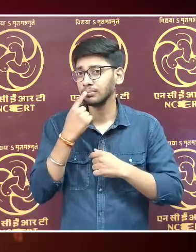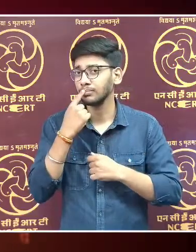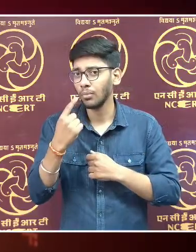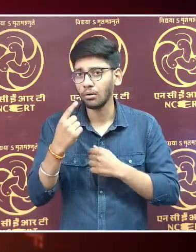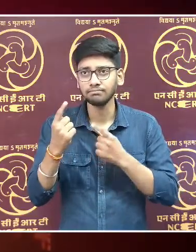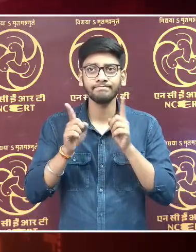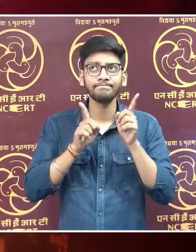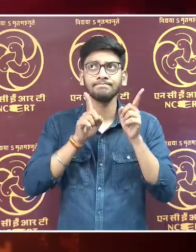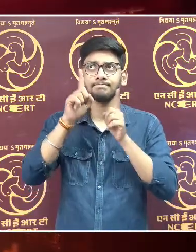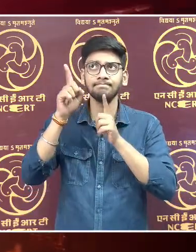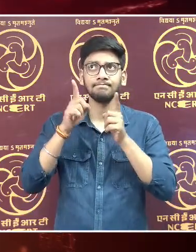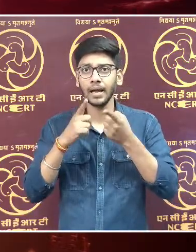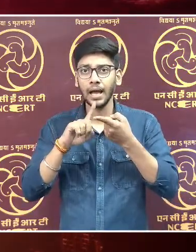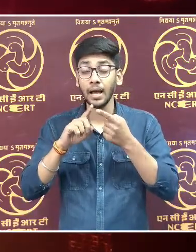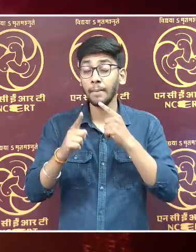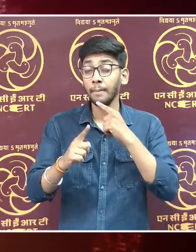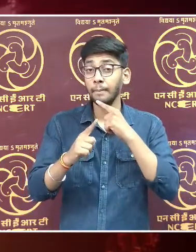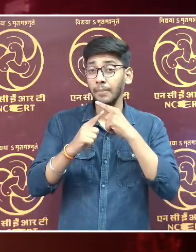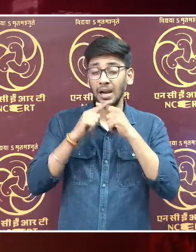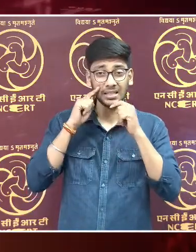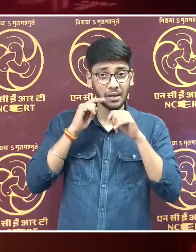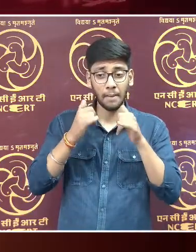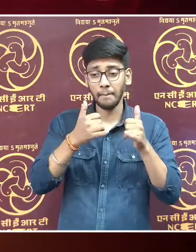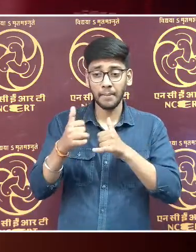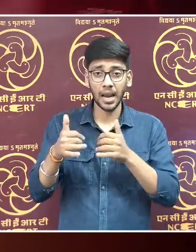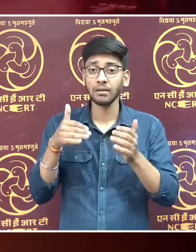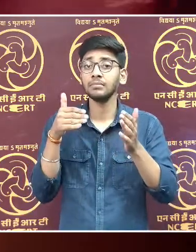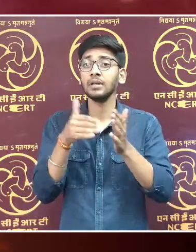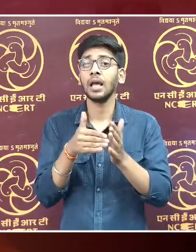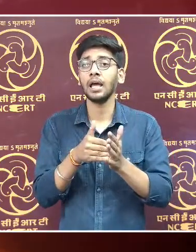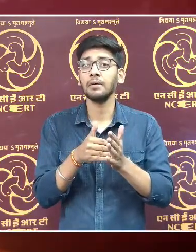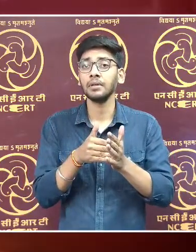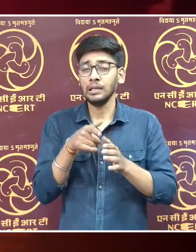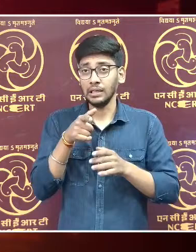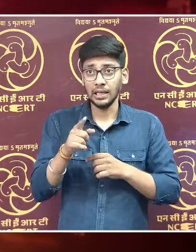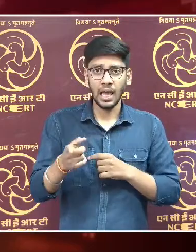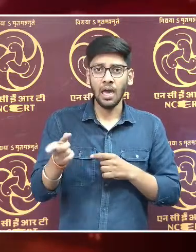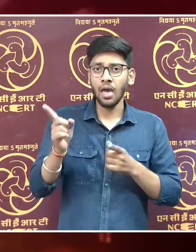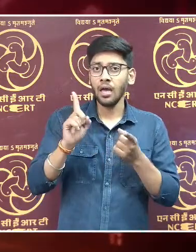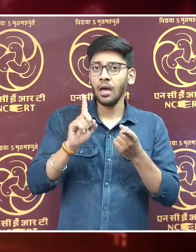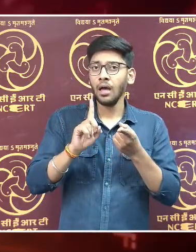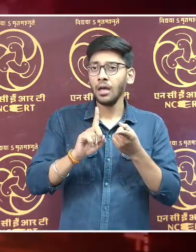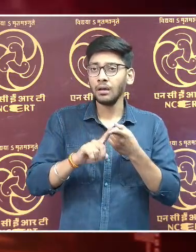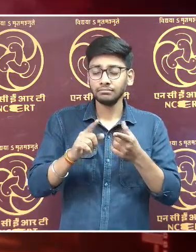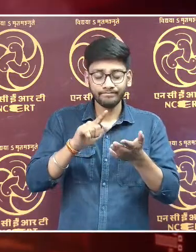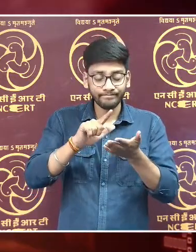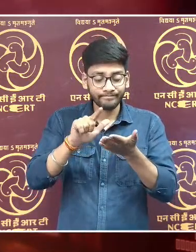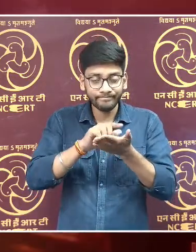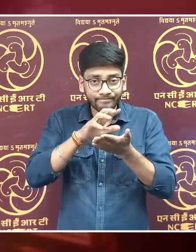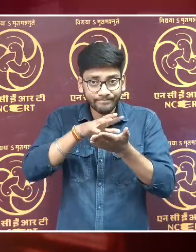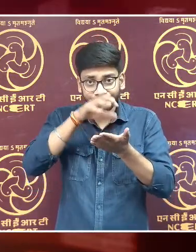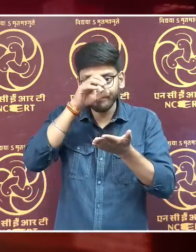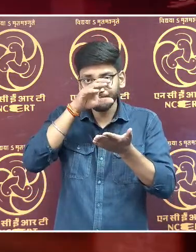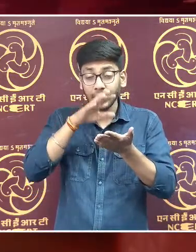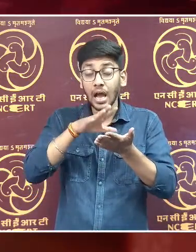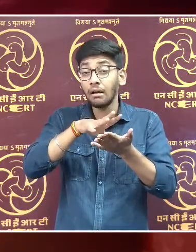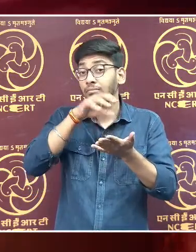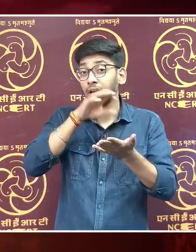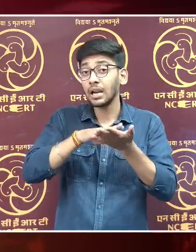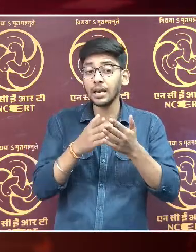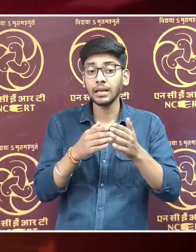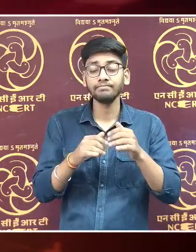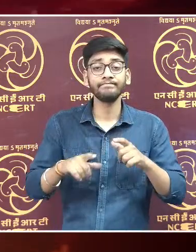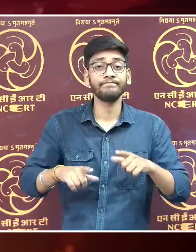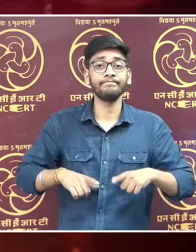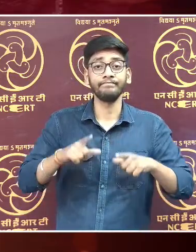to avoid going and playing with them, and finally it affects their learning performance in the classroom. They become weak,